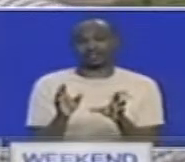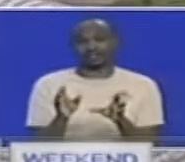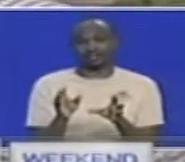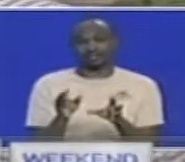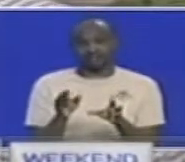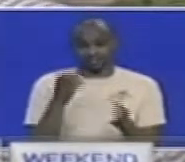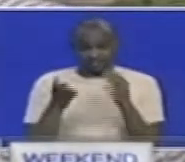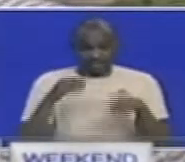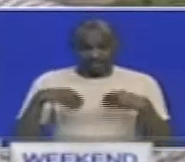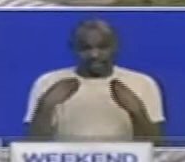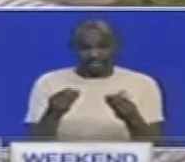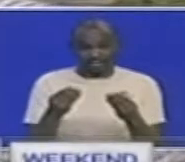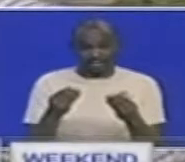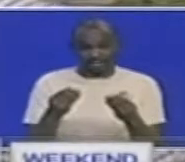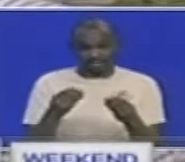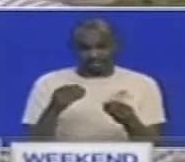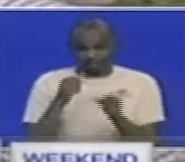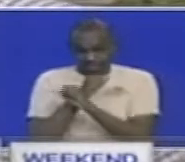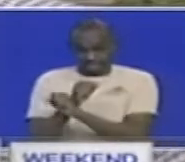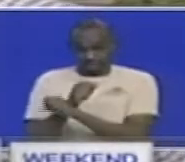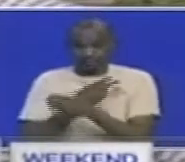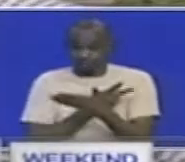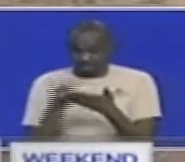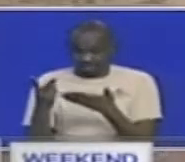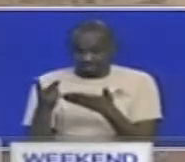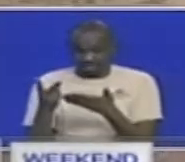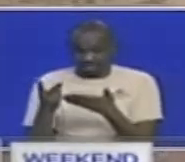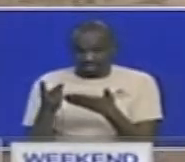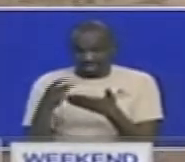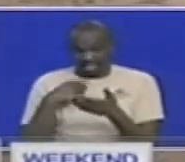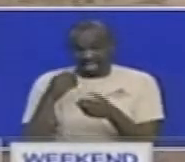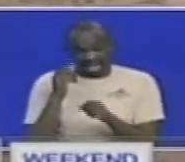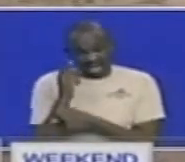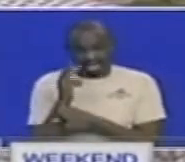given amnesty for 2 weeks to return the guns.